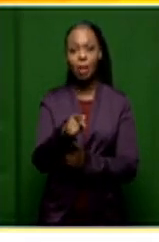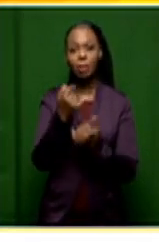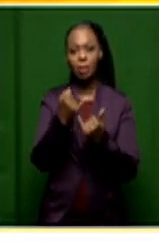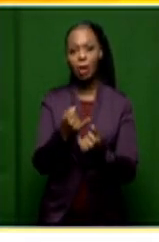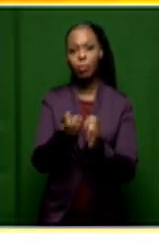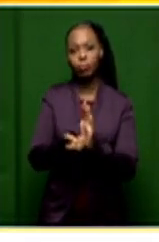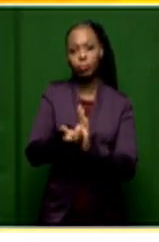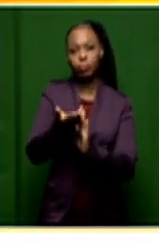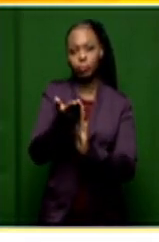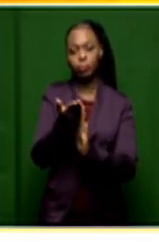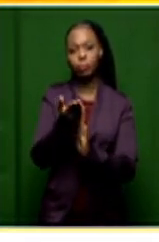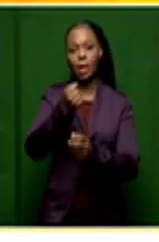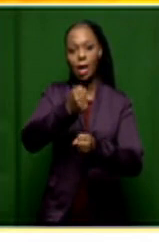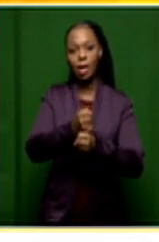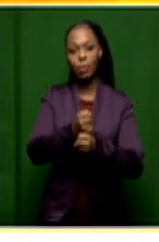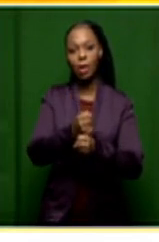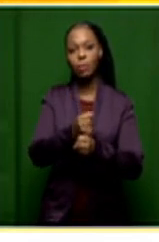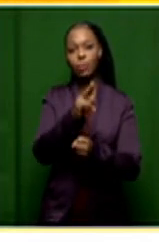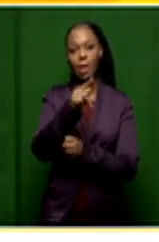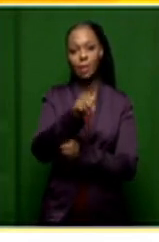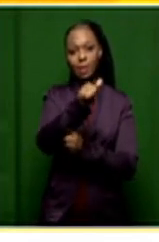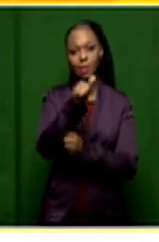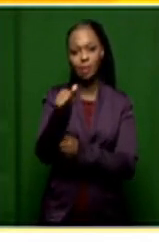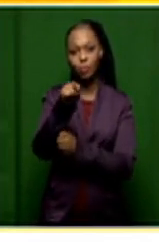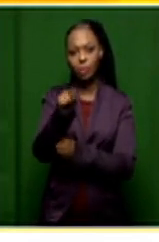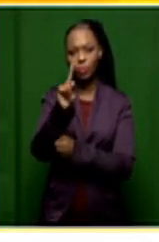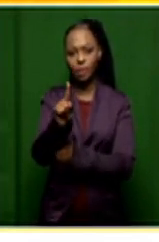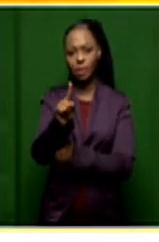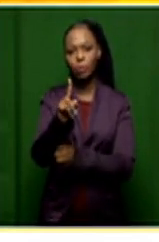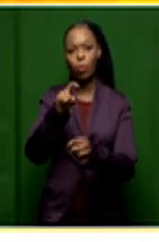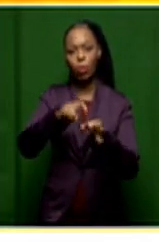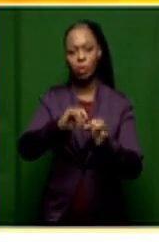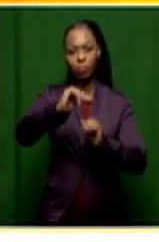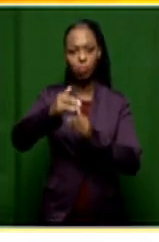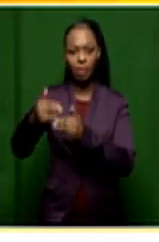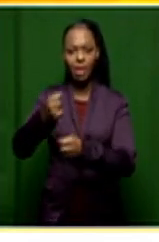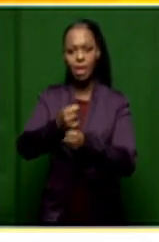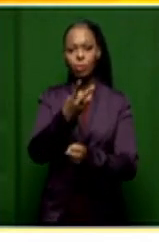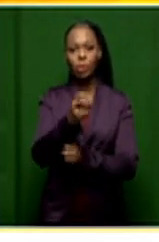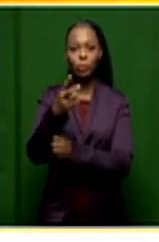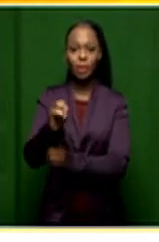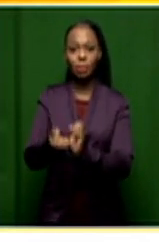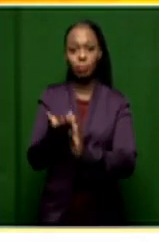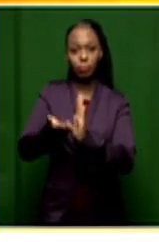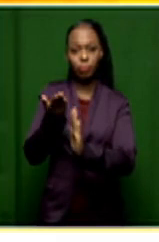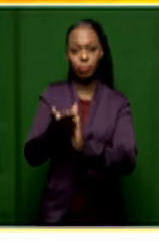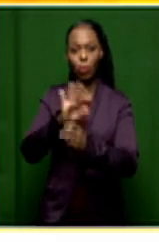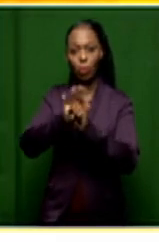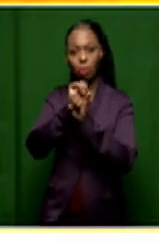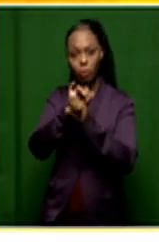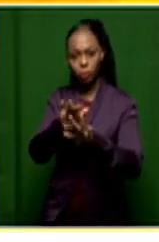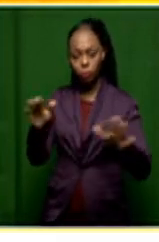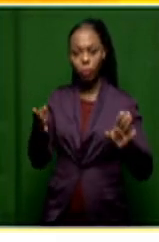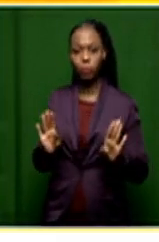rate of 66.1% in the third quarter of 2020. The increase results from the easing of